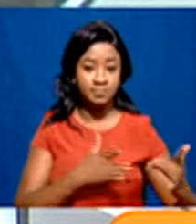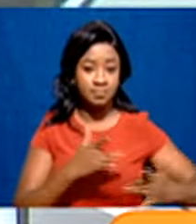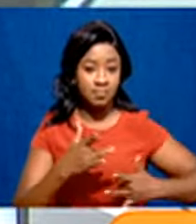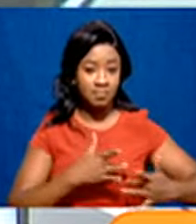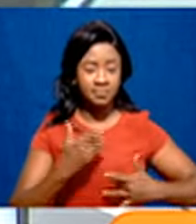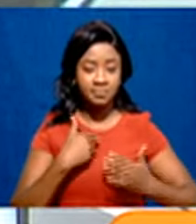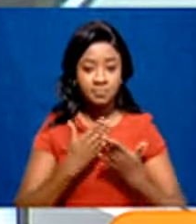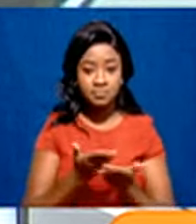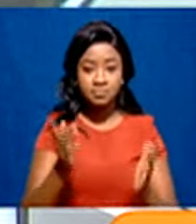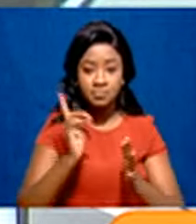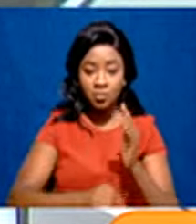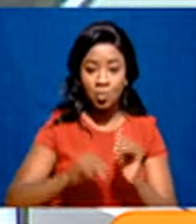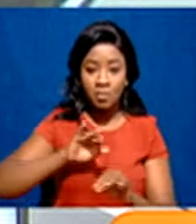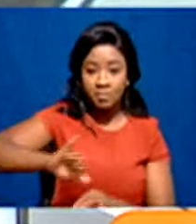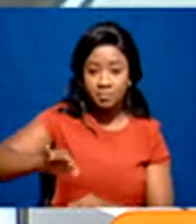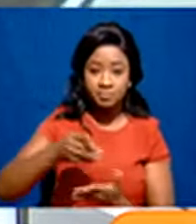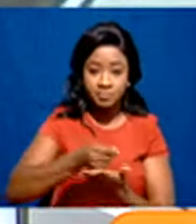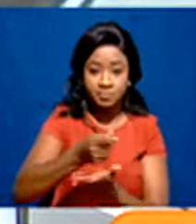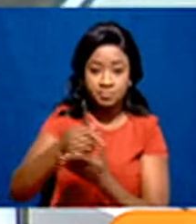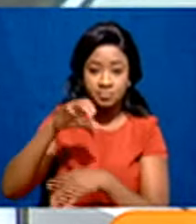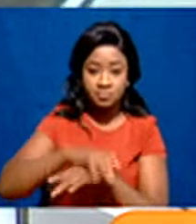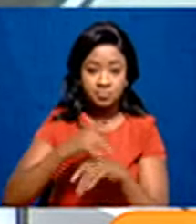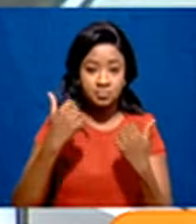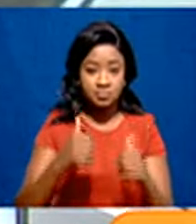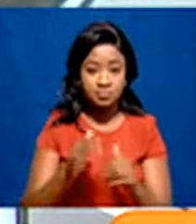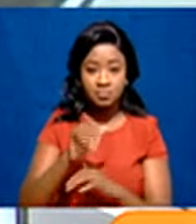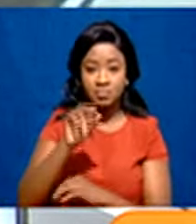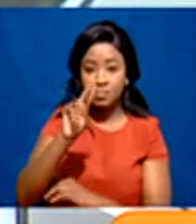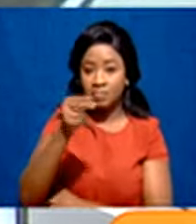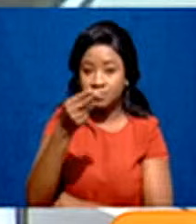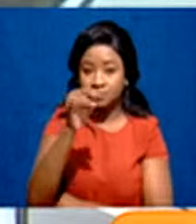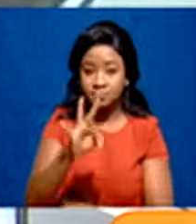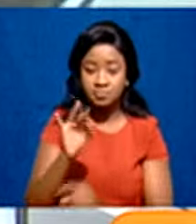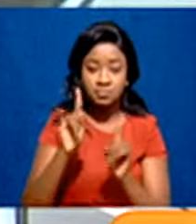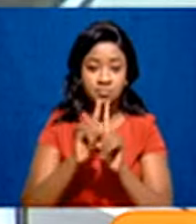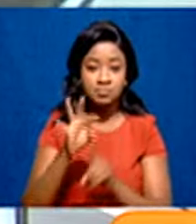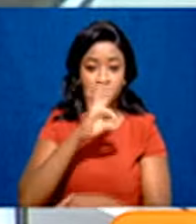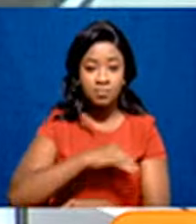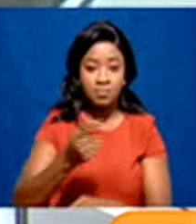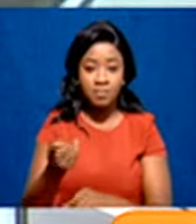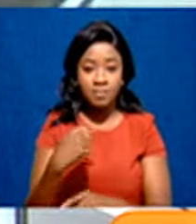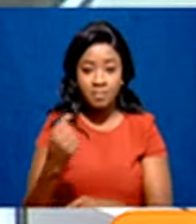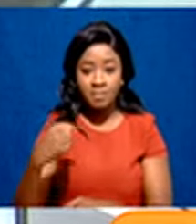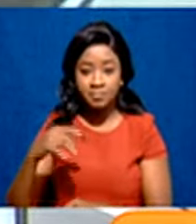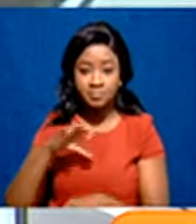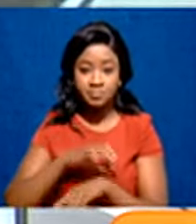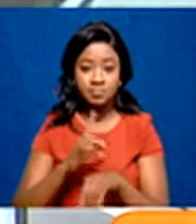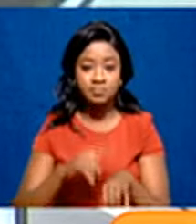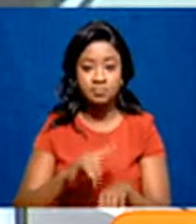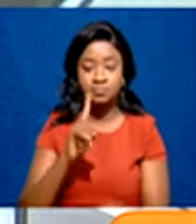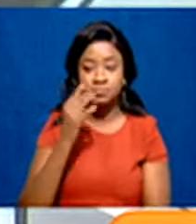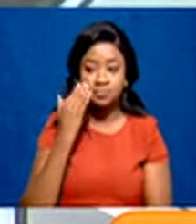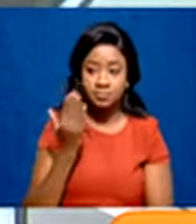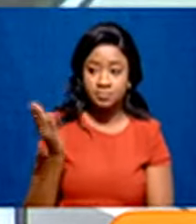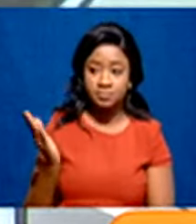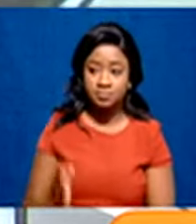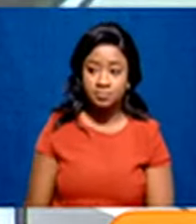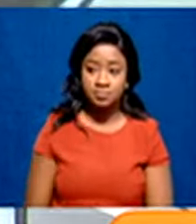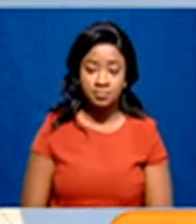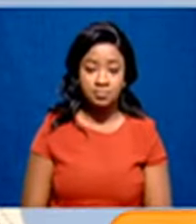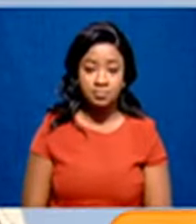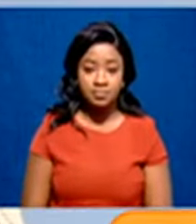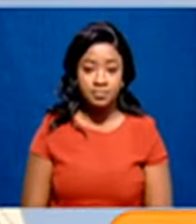of pending payments by the NHIF, as well as the return on investment for Kenyans hard earned money. Lillian Muli has the details.